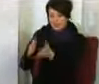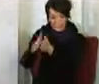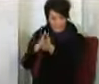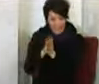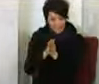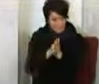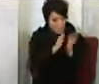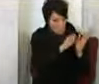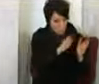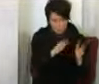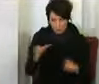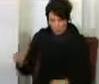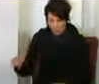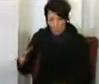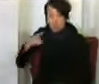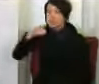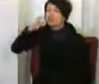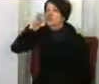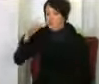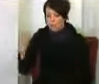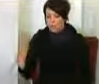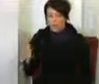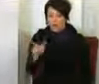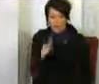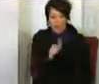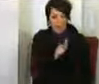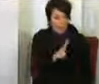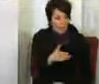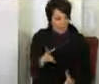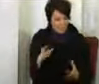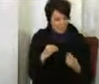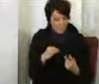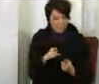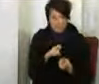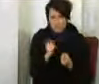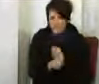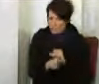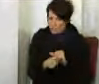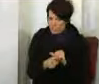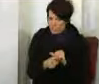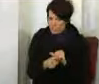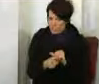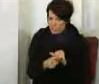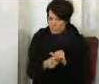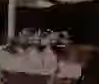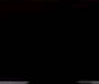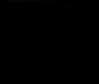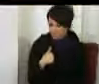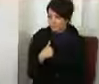them to drink from that, to be changed, and every time that they do it, to do it in remembrance of him.